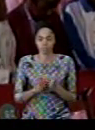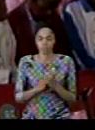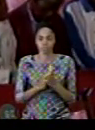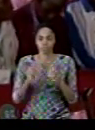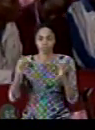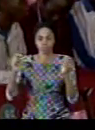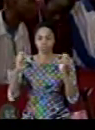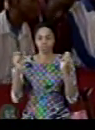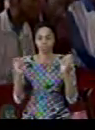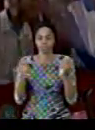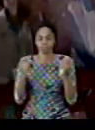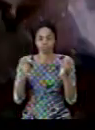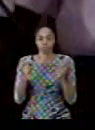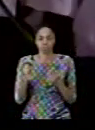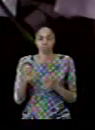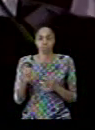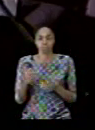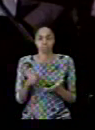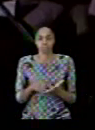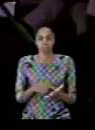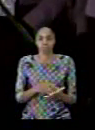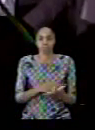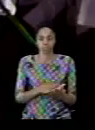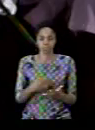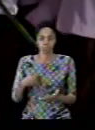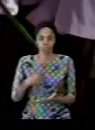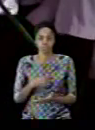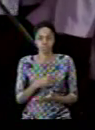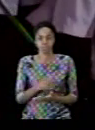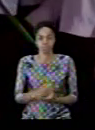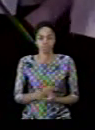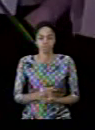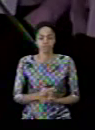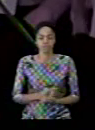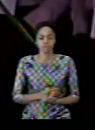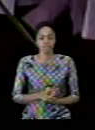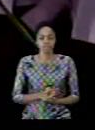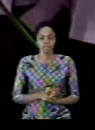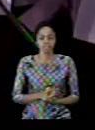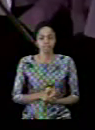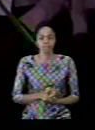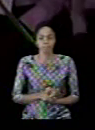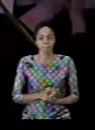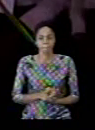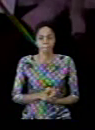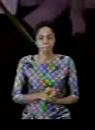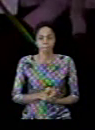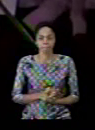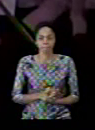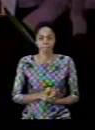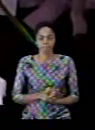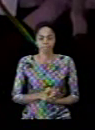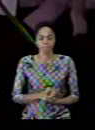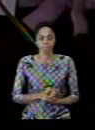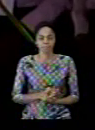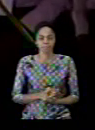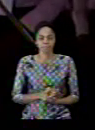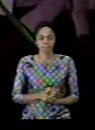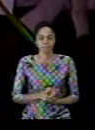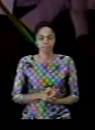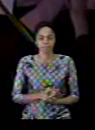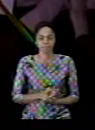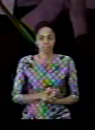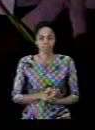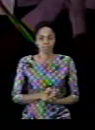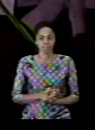Hallelujah. So this morning we are singing Womu Womu, and God is going to destroy every power in our